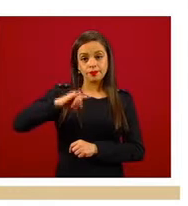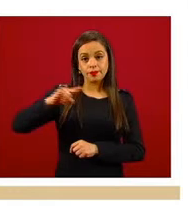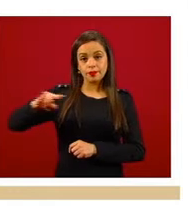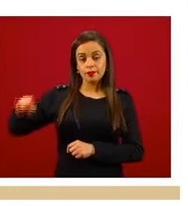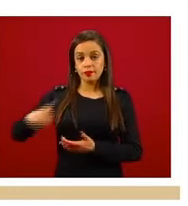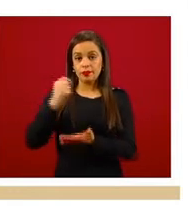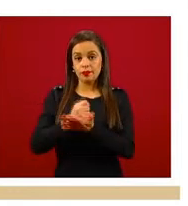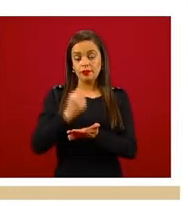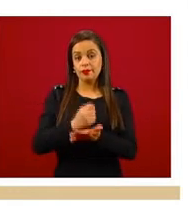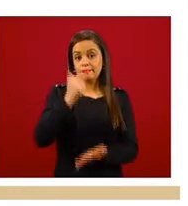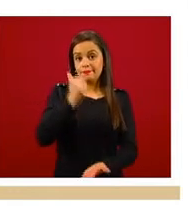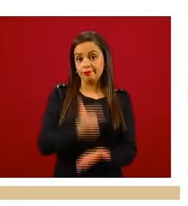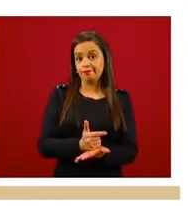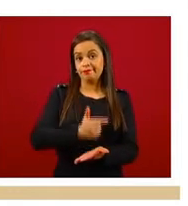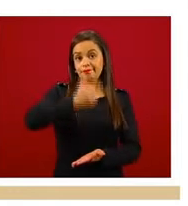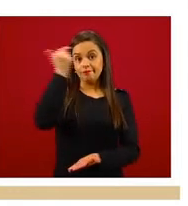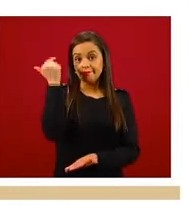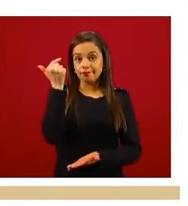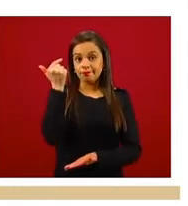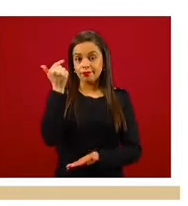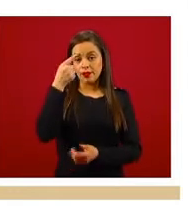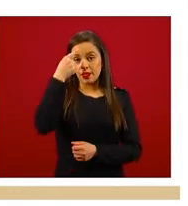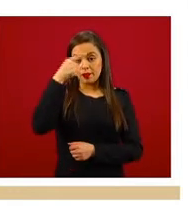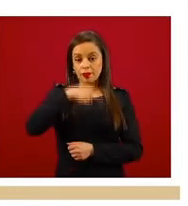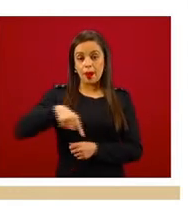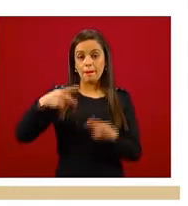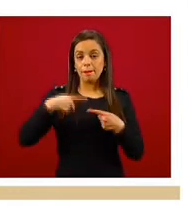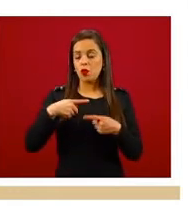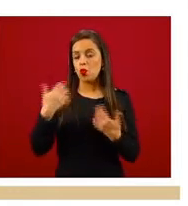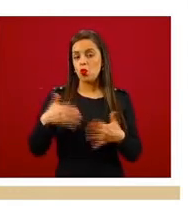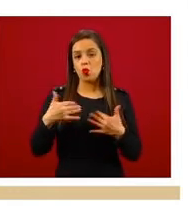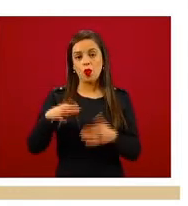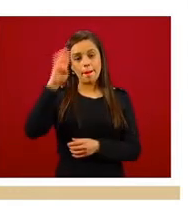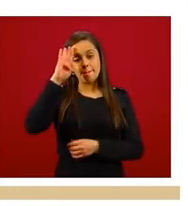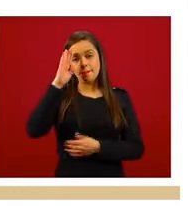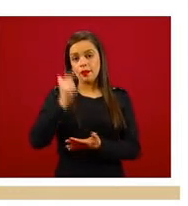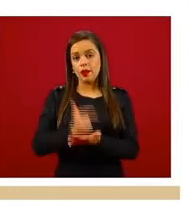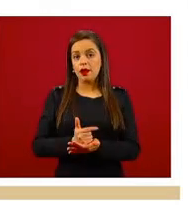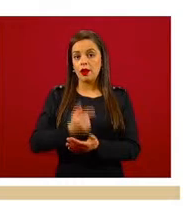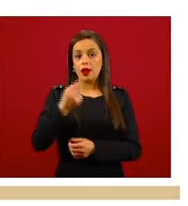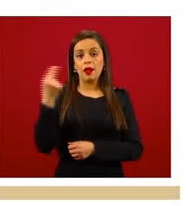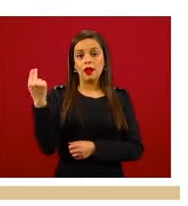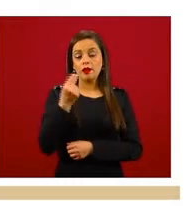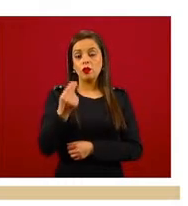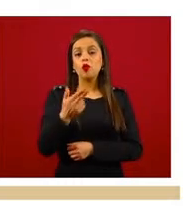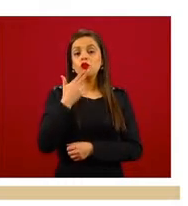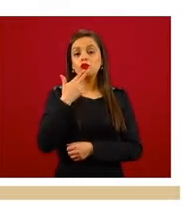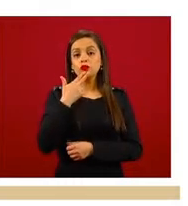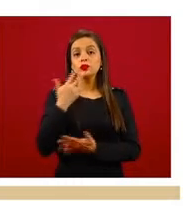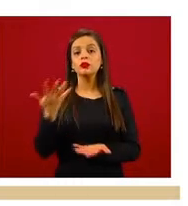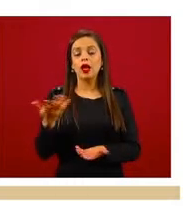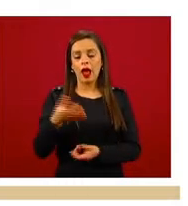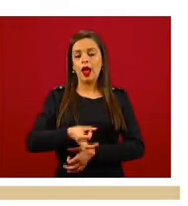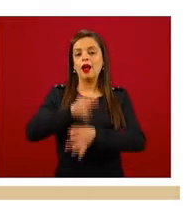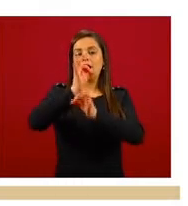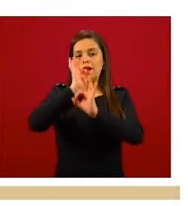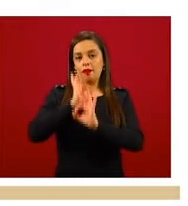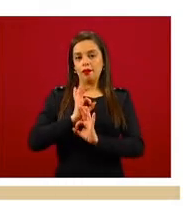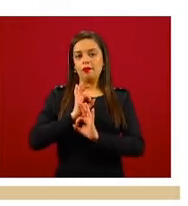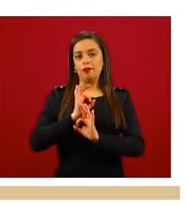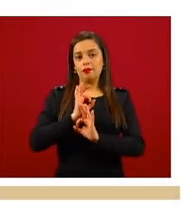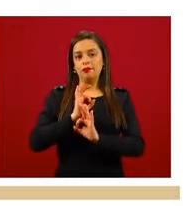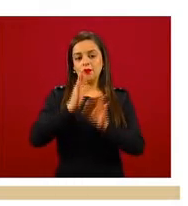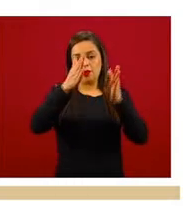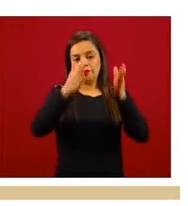on critical beds, which are the ICU beds for those who are in